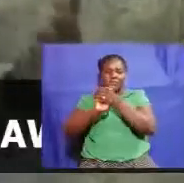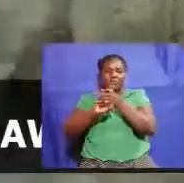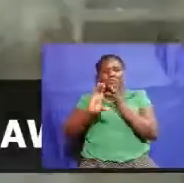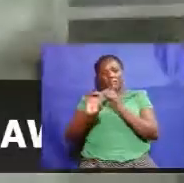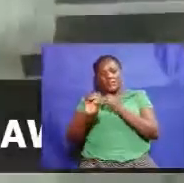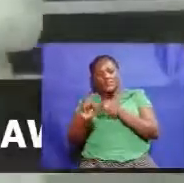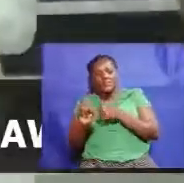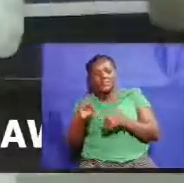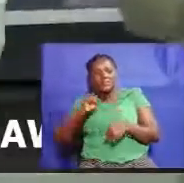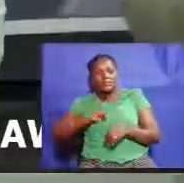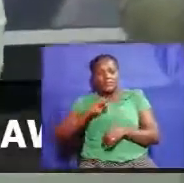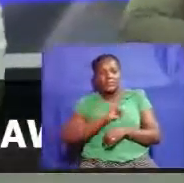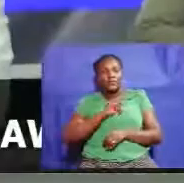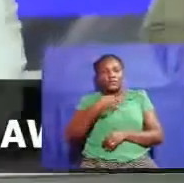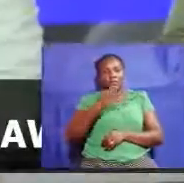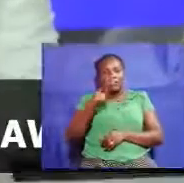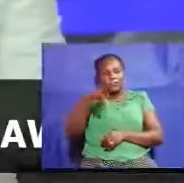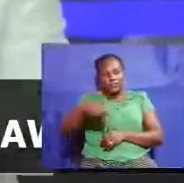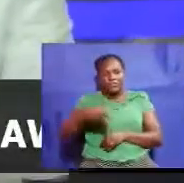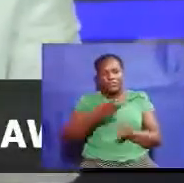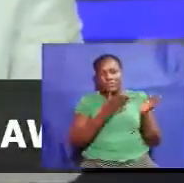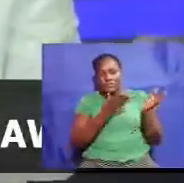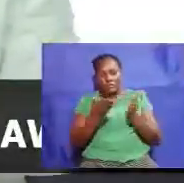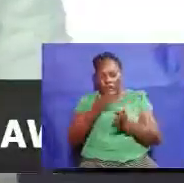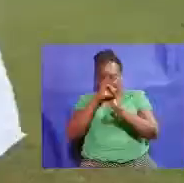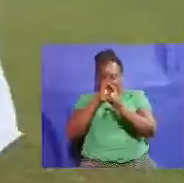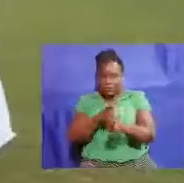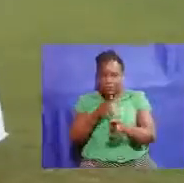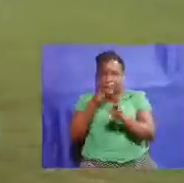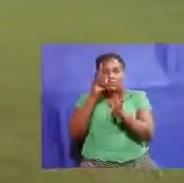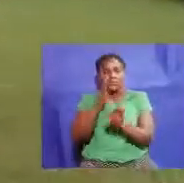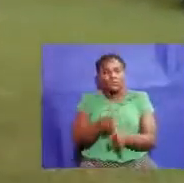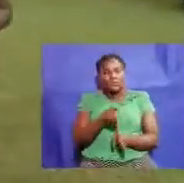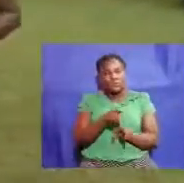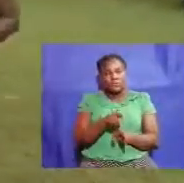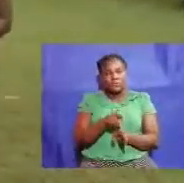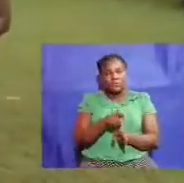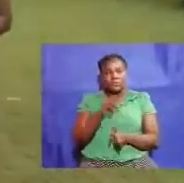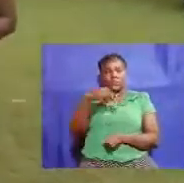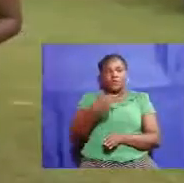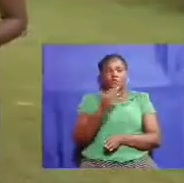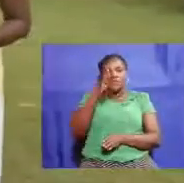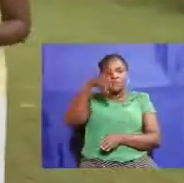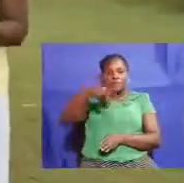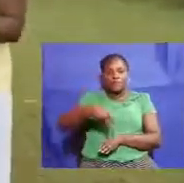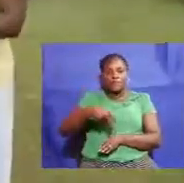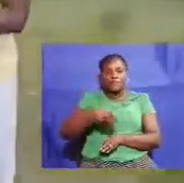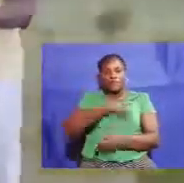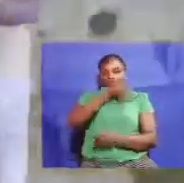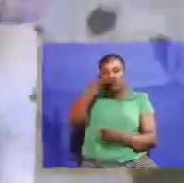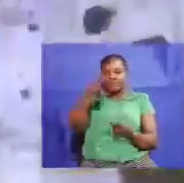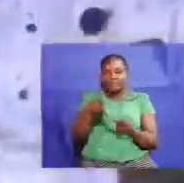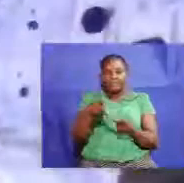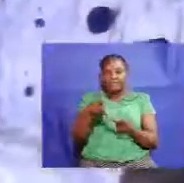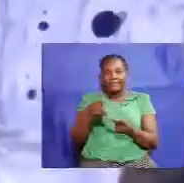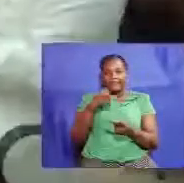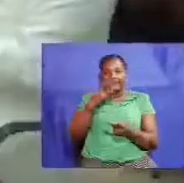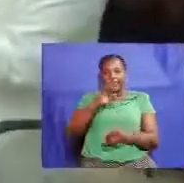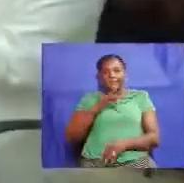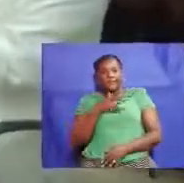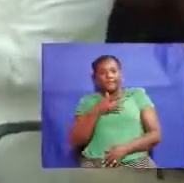the CEO and staff of H4P organization. H4P, bringing dignity to disability.